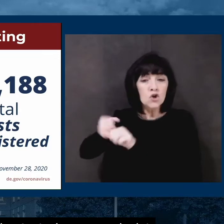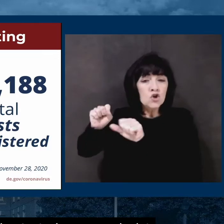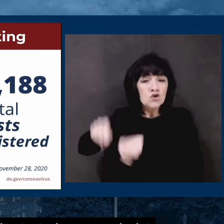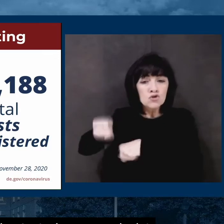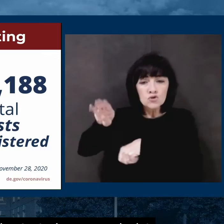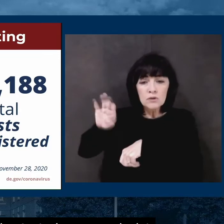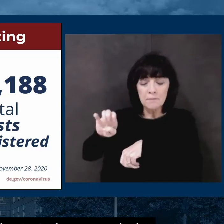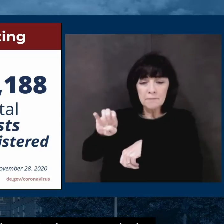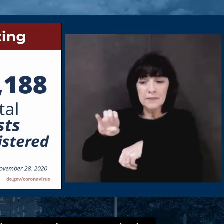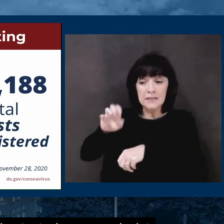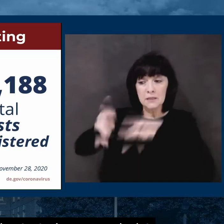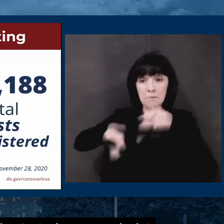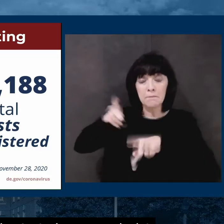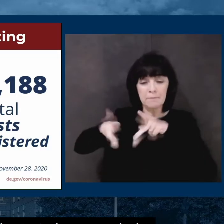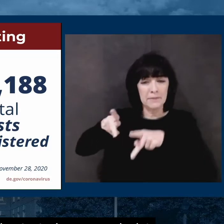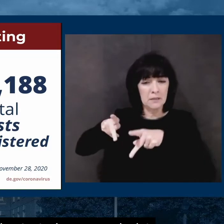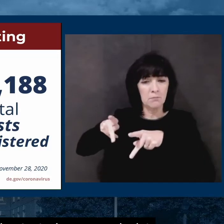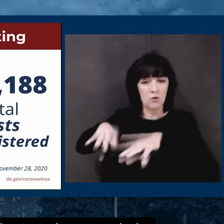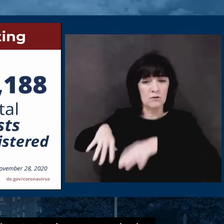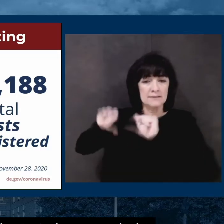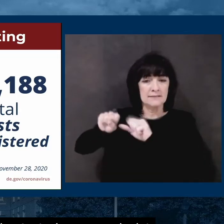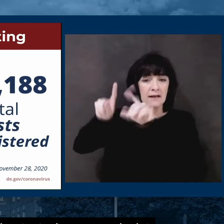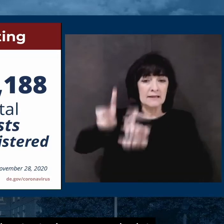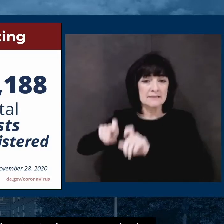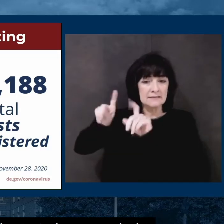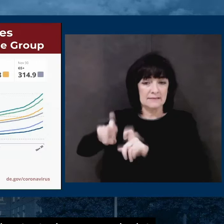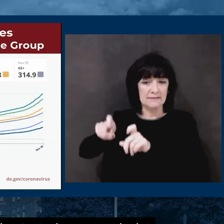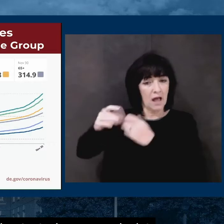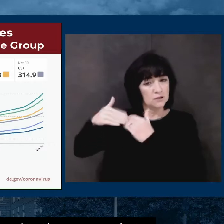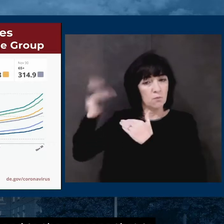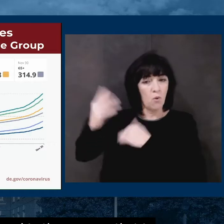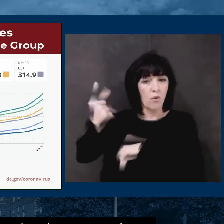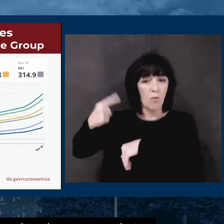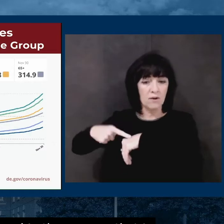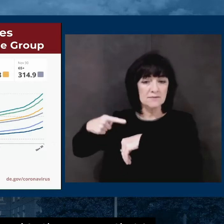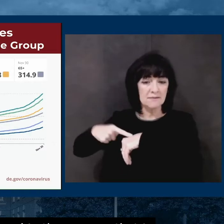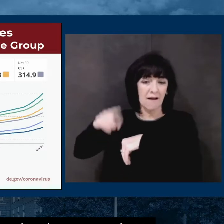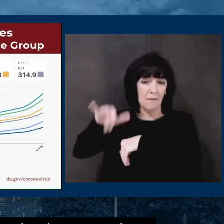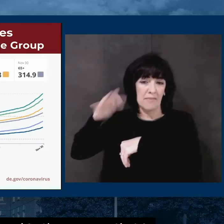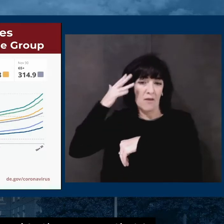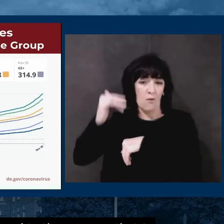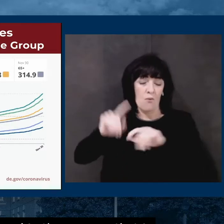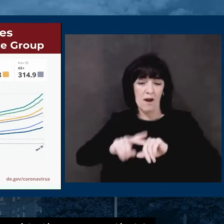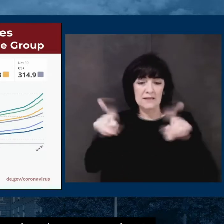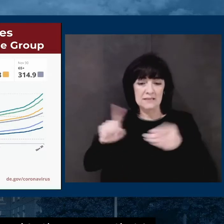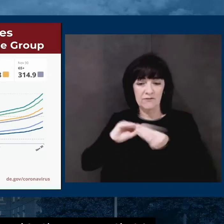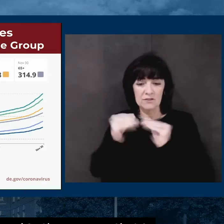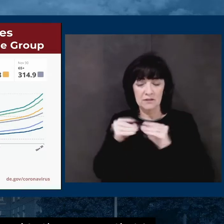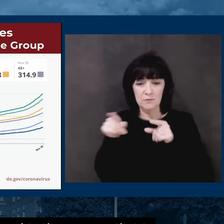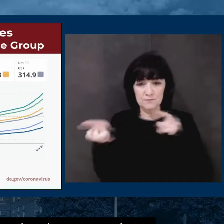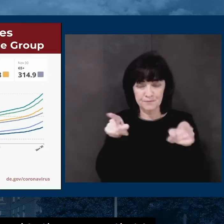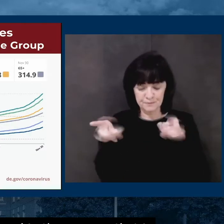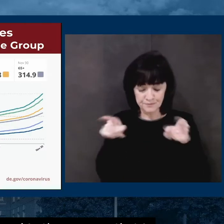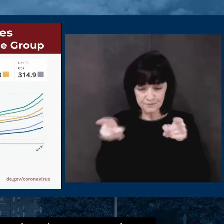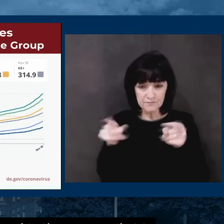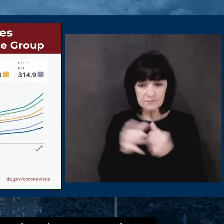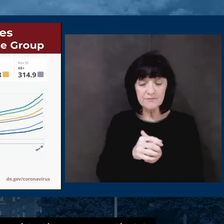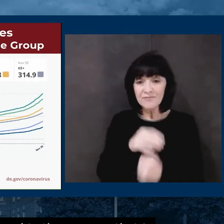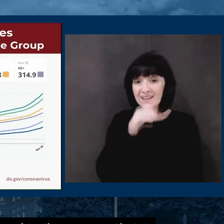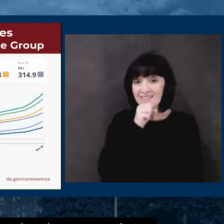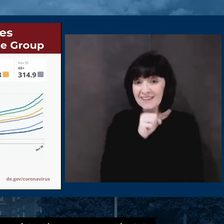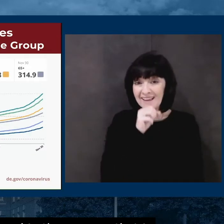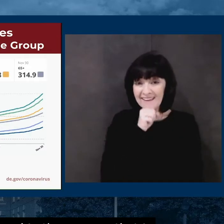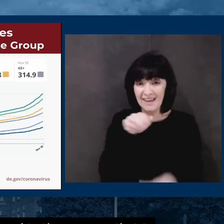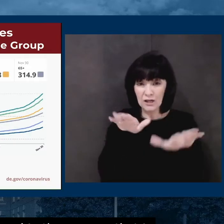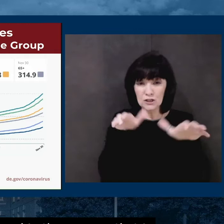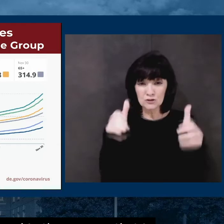to. The rate of positive cases per 10,000 by population age group. Every age group is on the rise. The